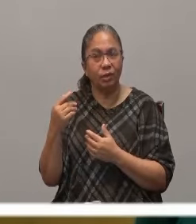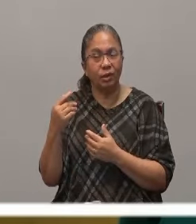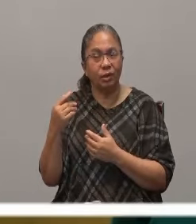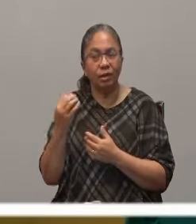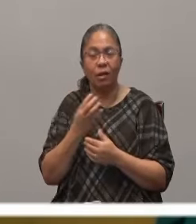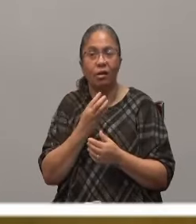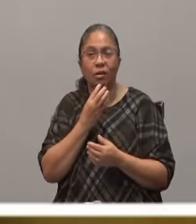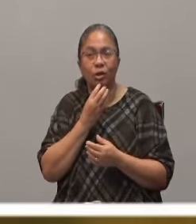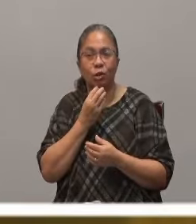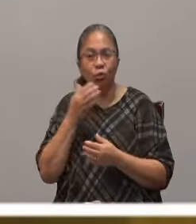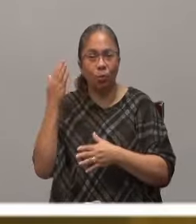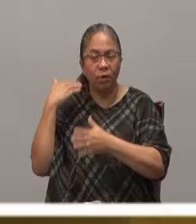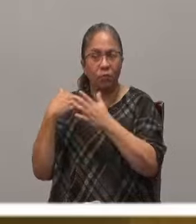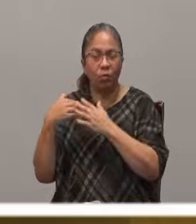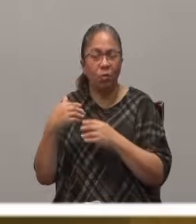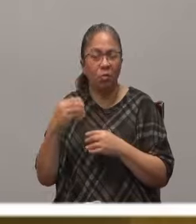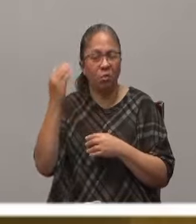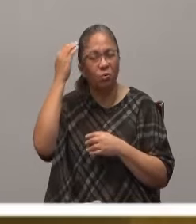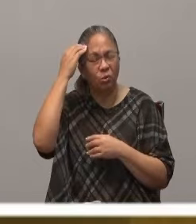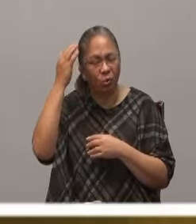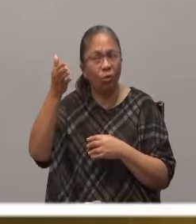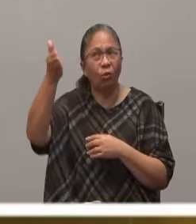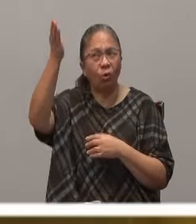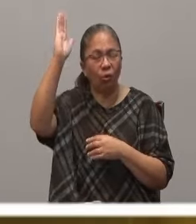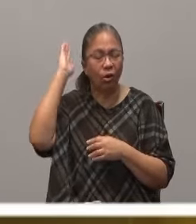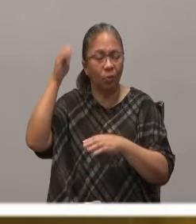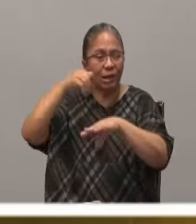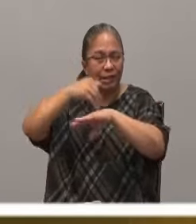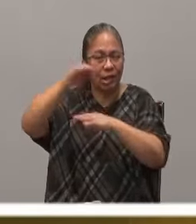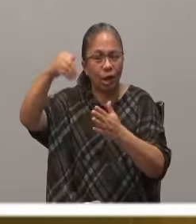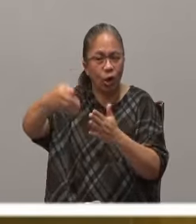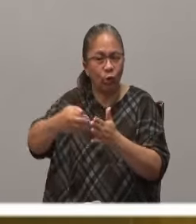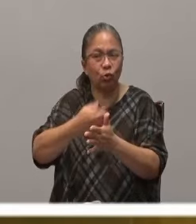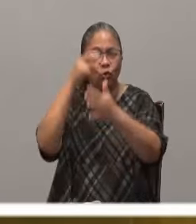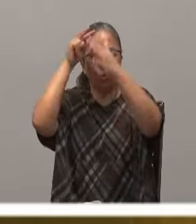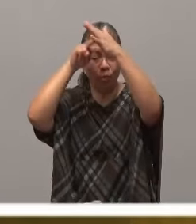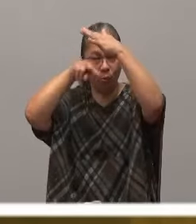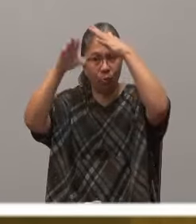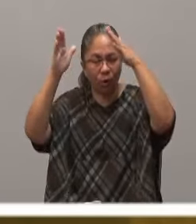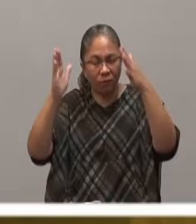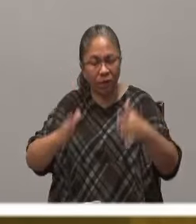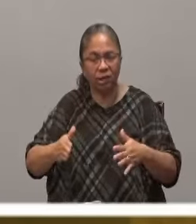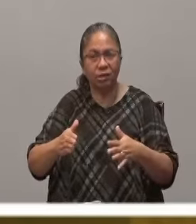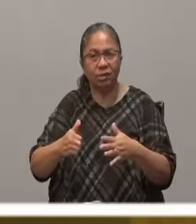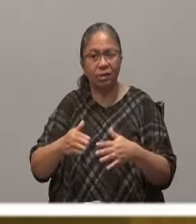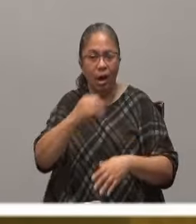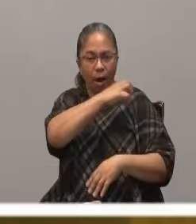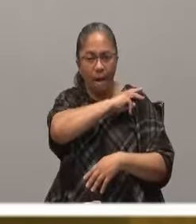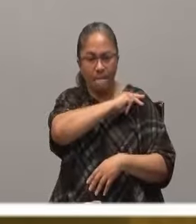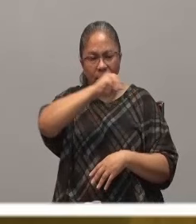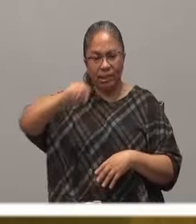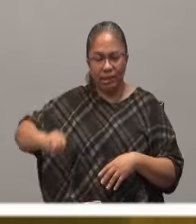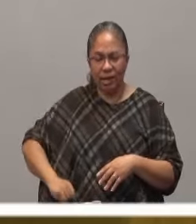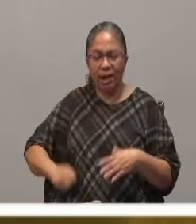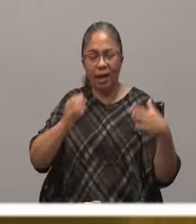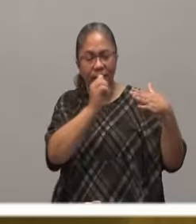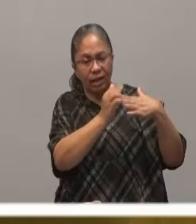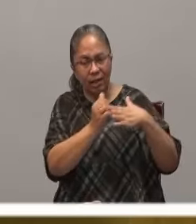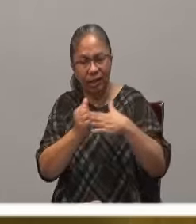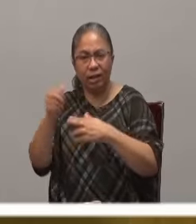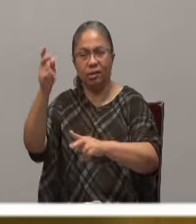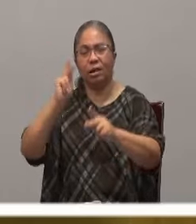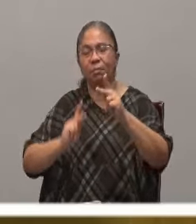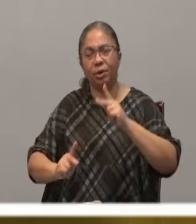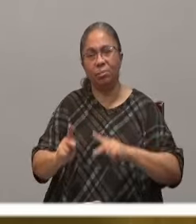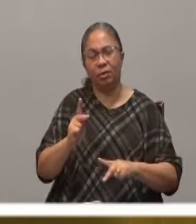somehow God will give them a new Moses and a Messiah that will lead them. And so when